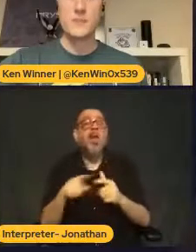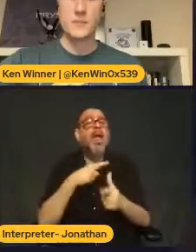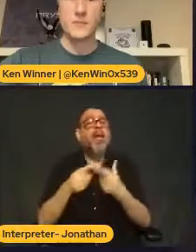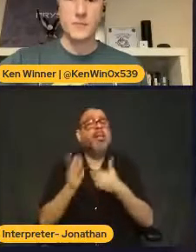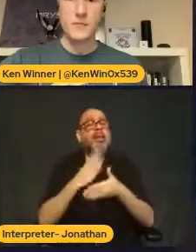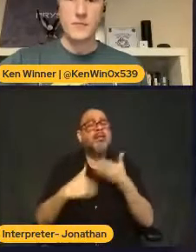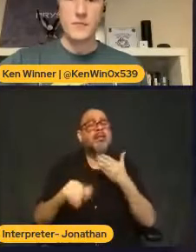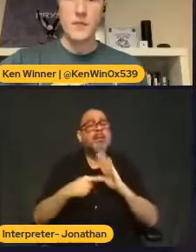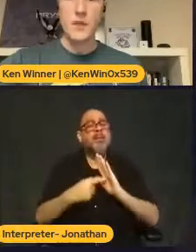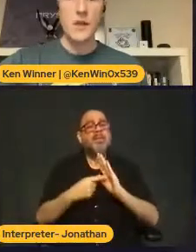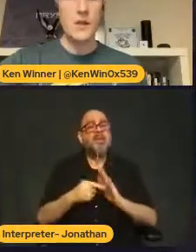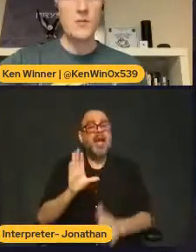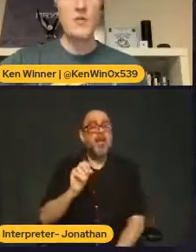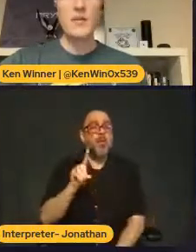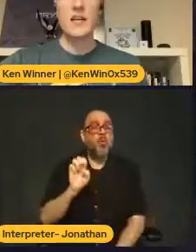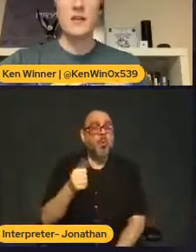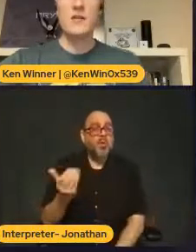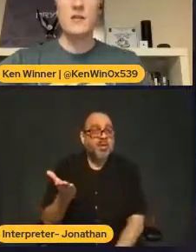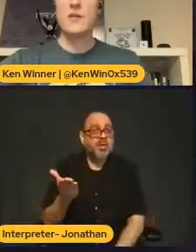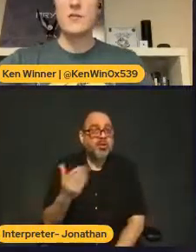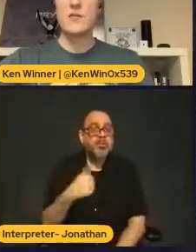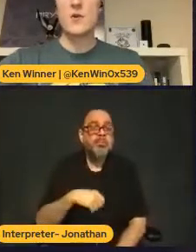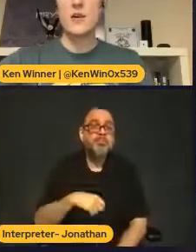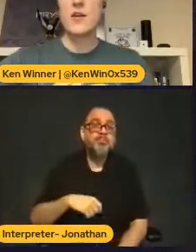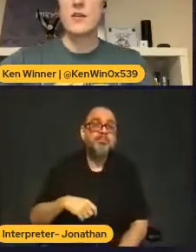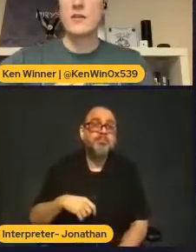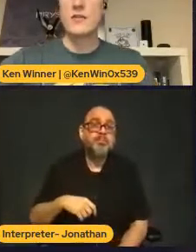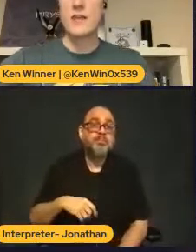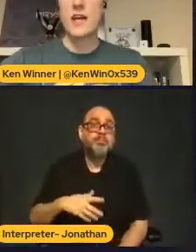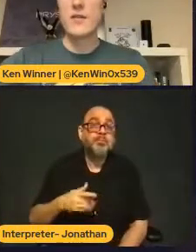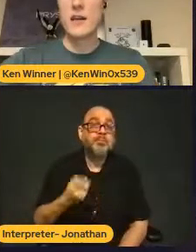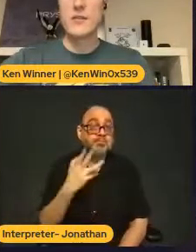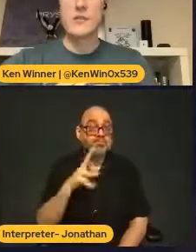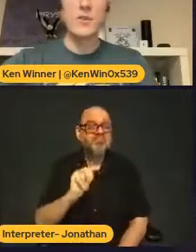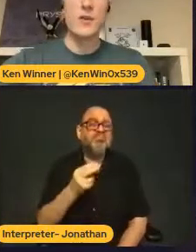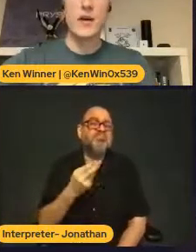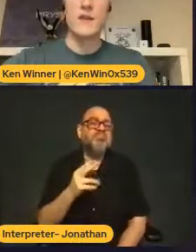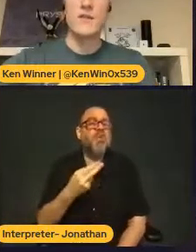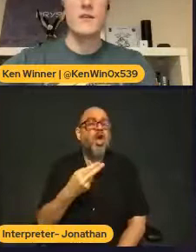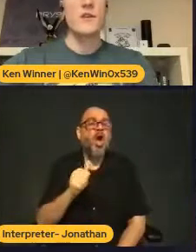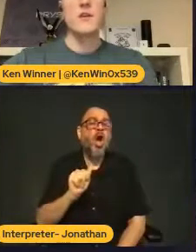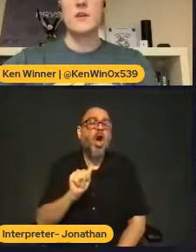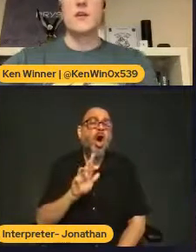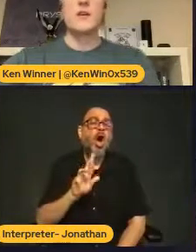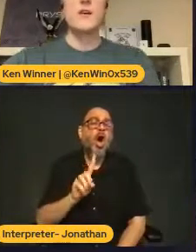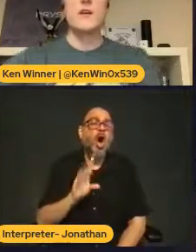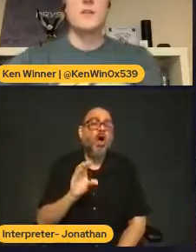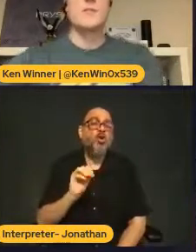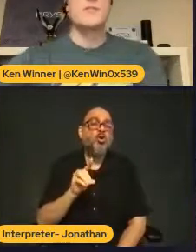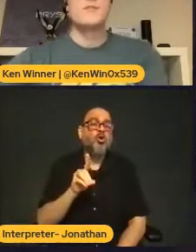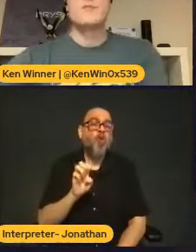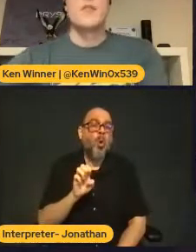here. And then moving down, you know, this is where I hard coded those account values. Maybe you have